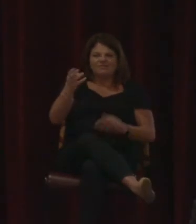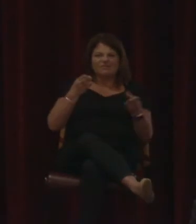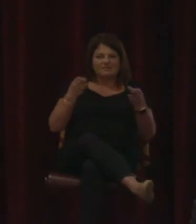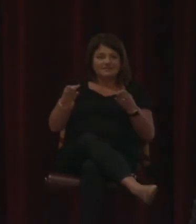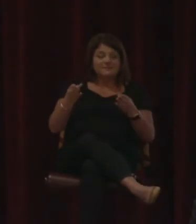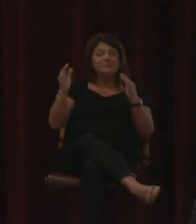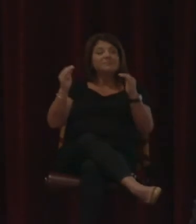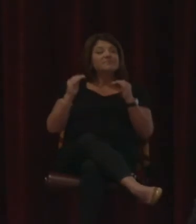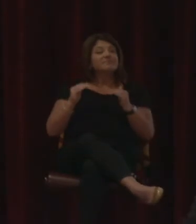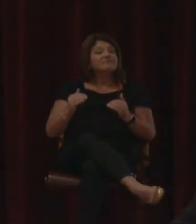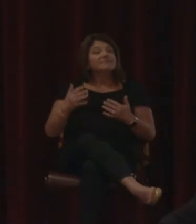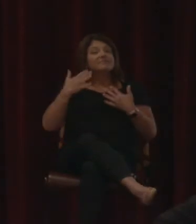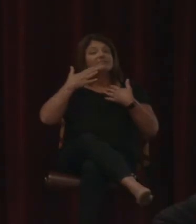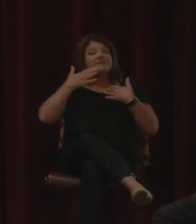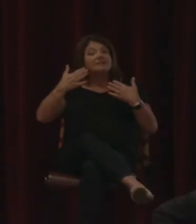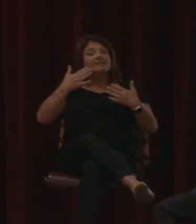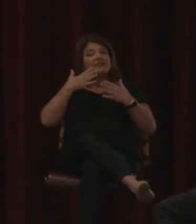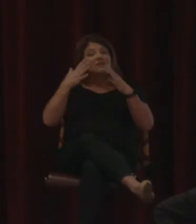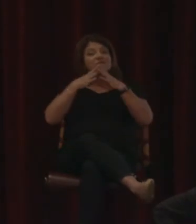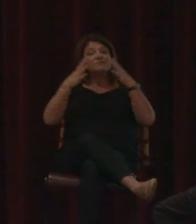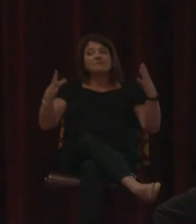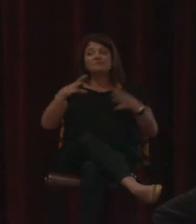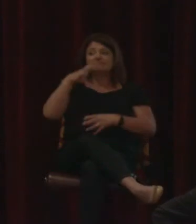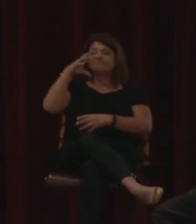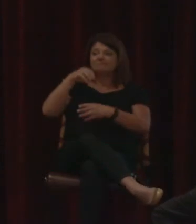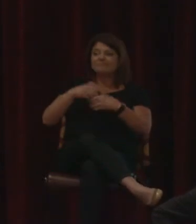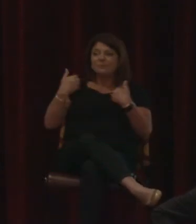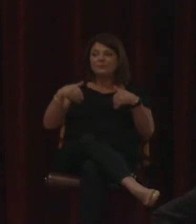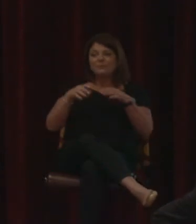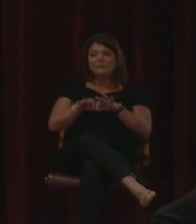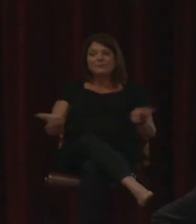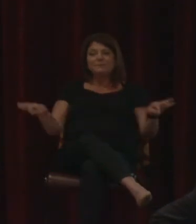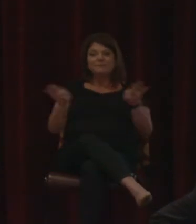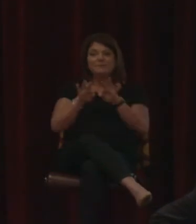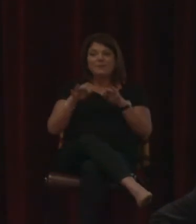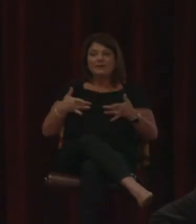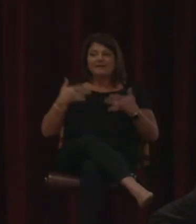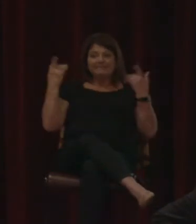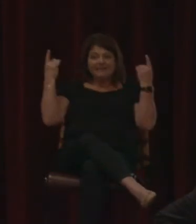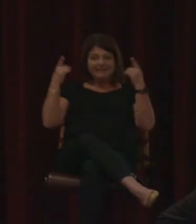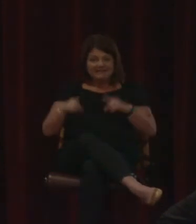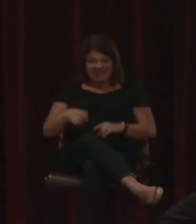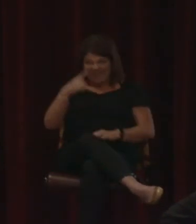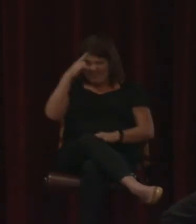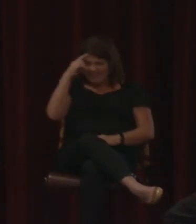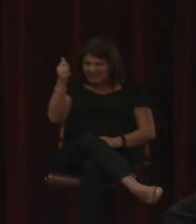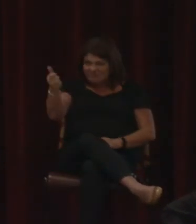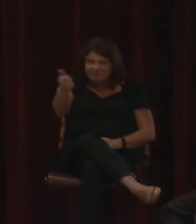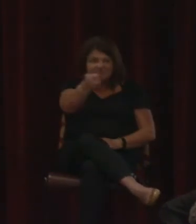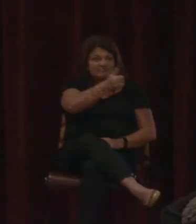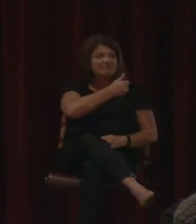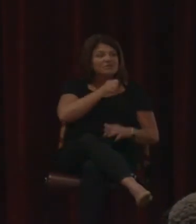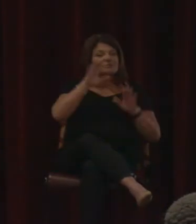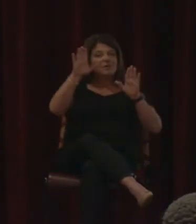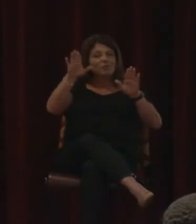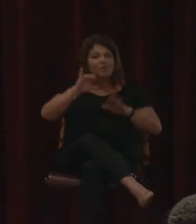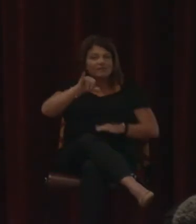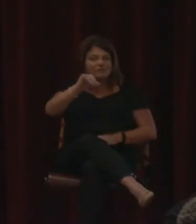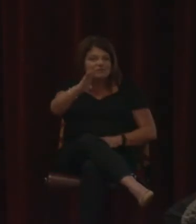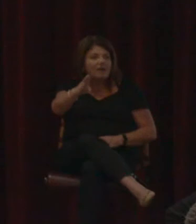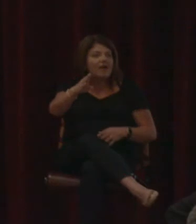you so much for being part of this very important event. I think you have done a wonderful job in explaining some